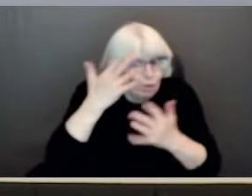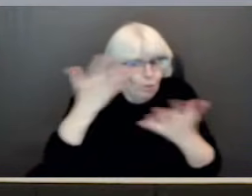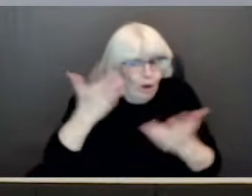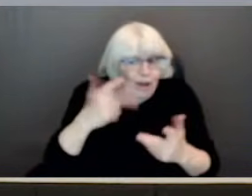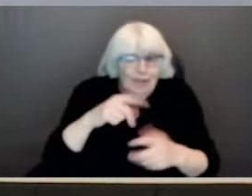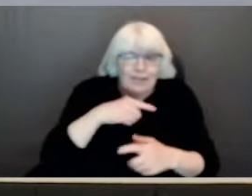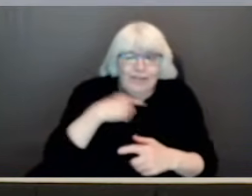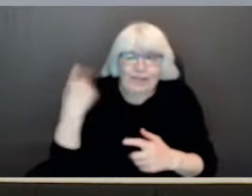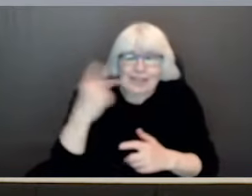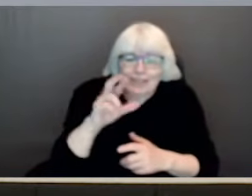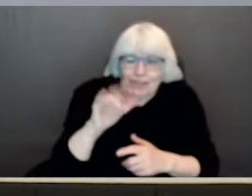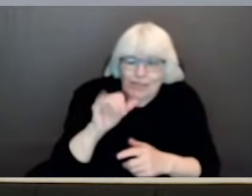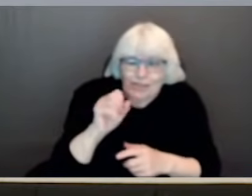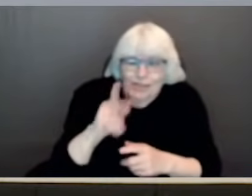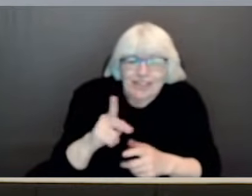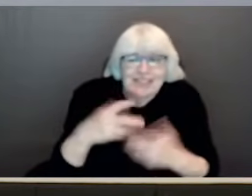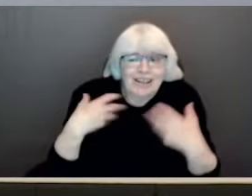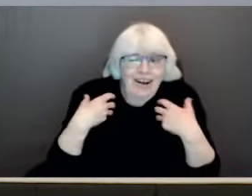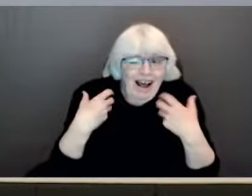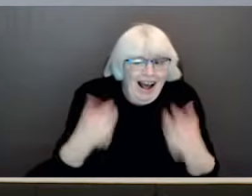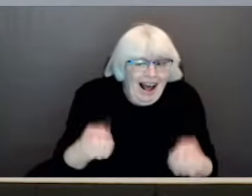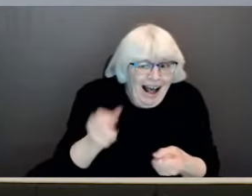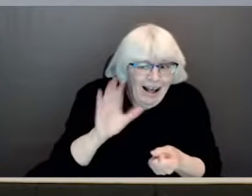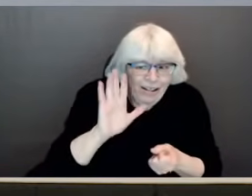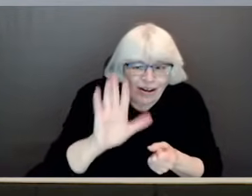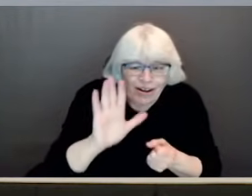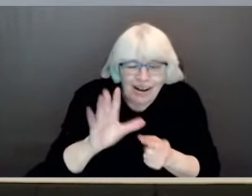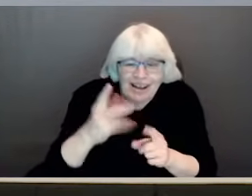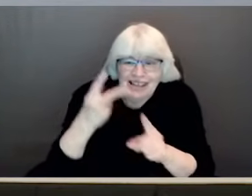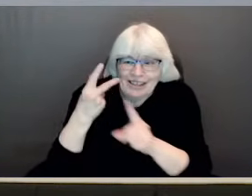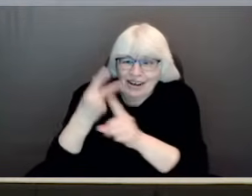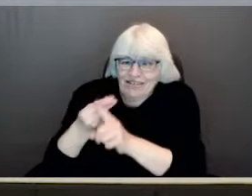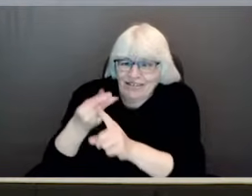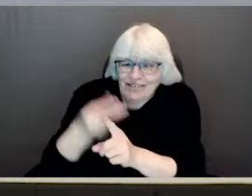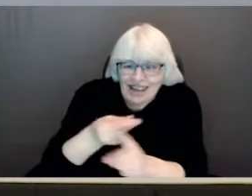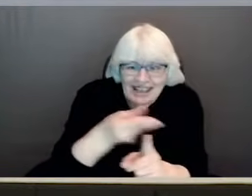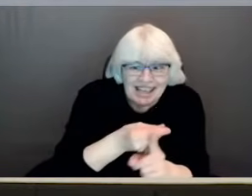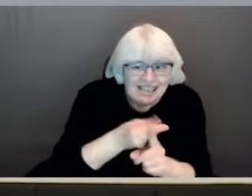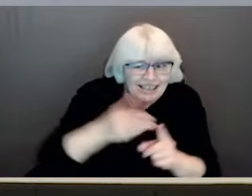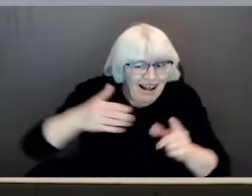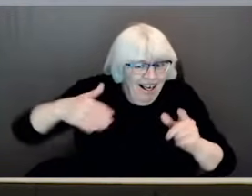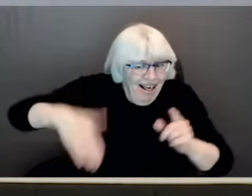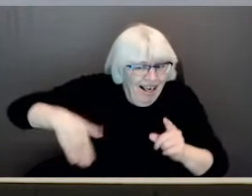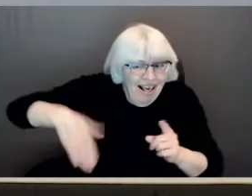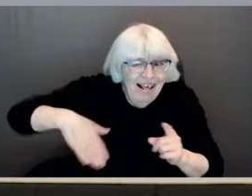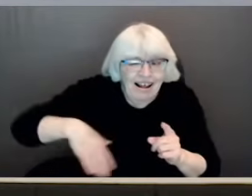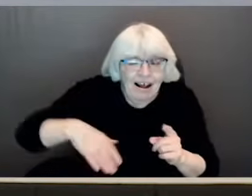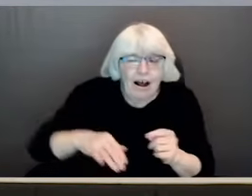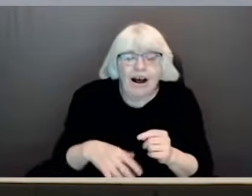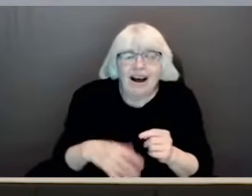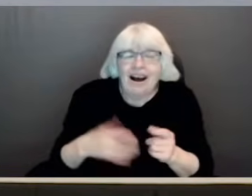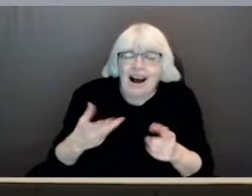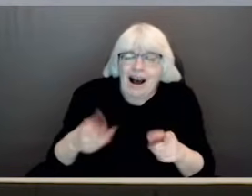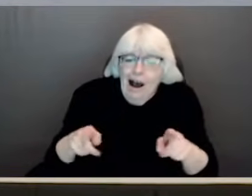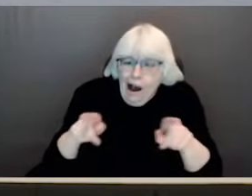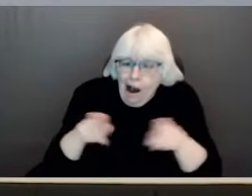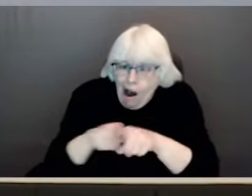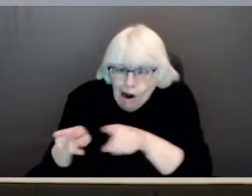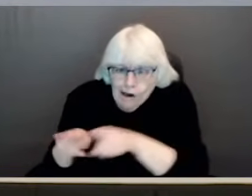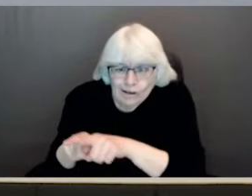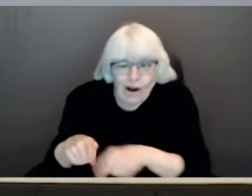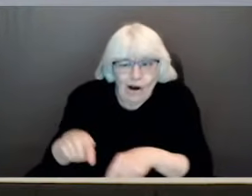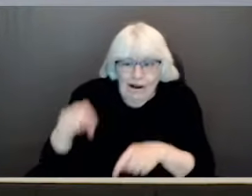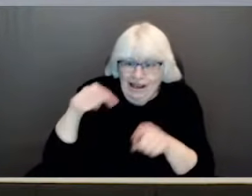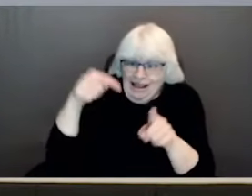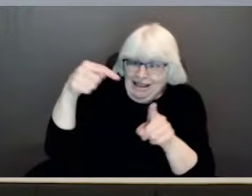or events we will be participating in, and the level of COVID-19 activity in the community. Anyone who chooses to travel outside